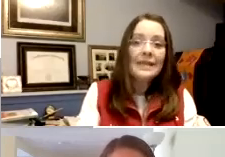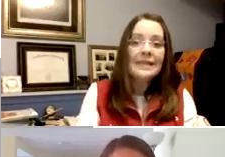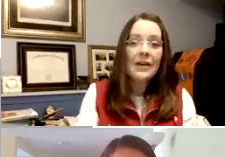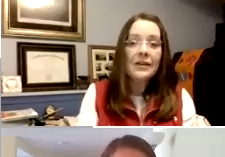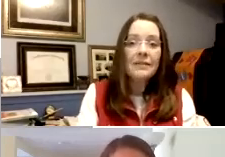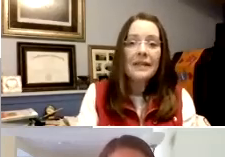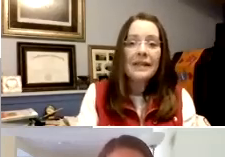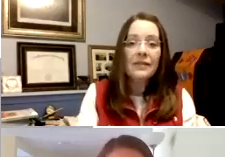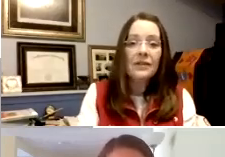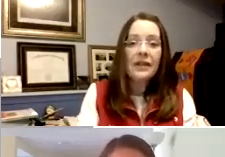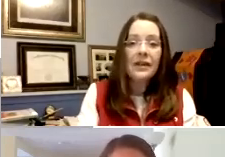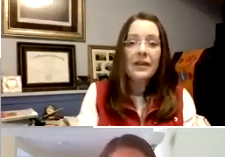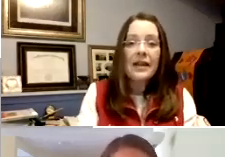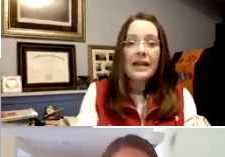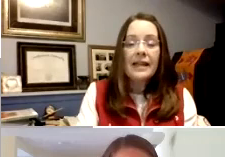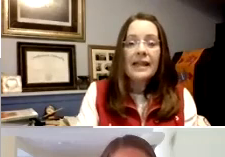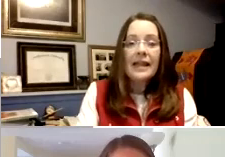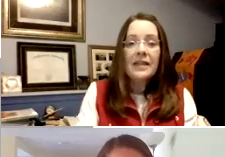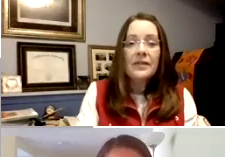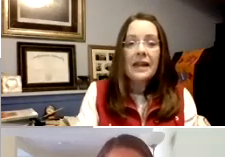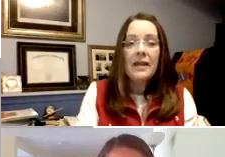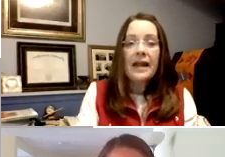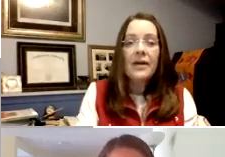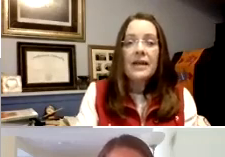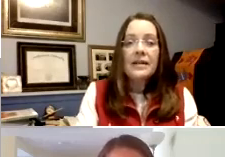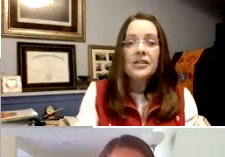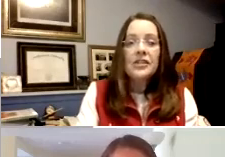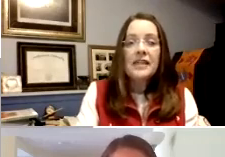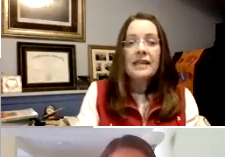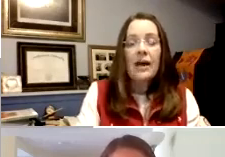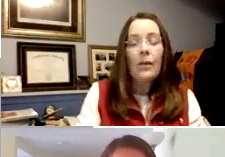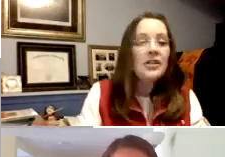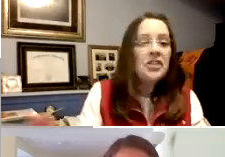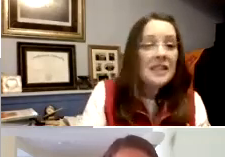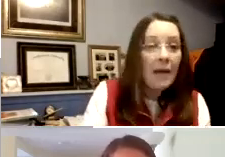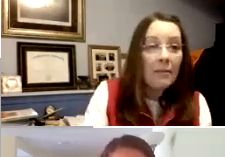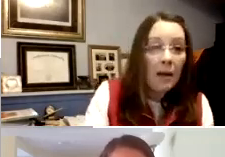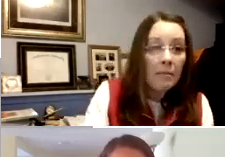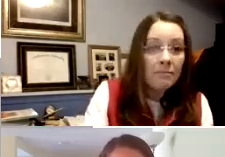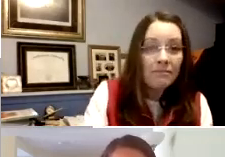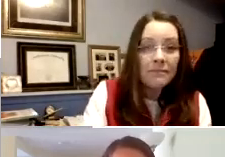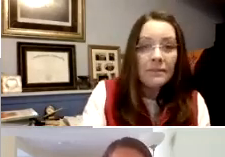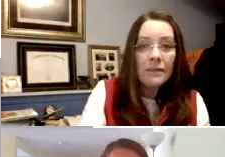can see our comedian friend over here. Can't think of her name right now. While she is not